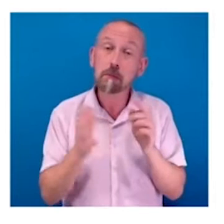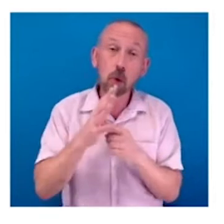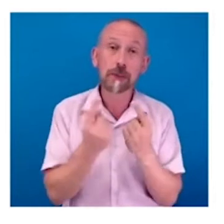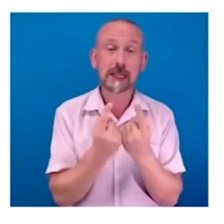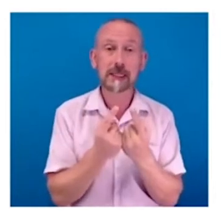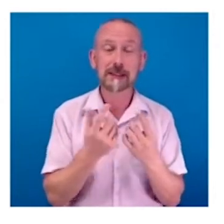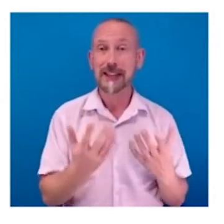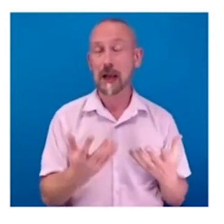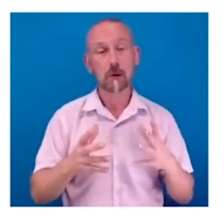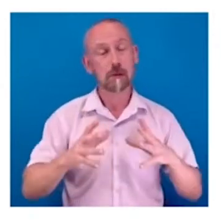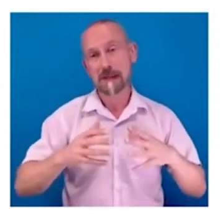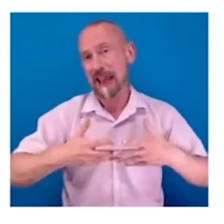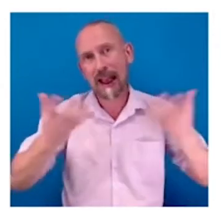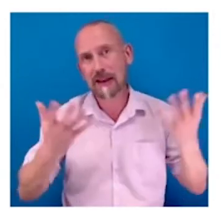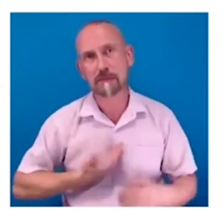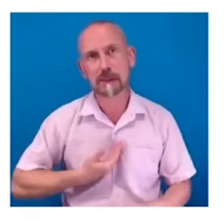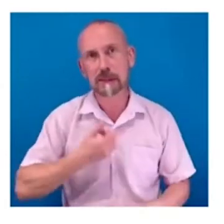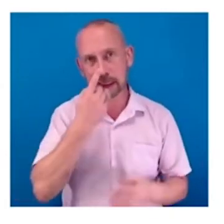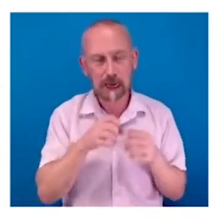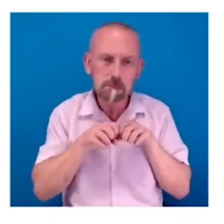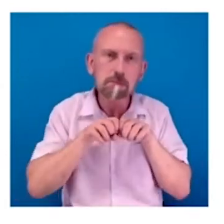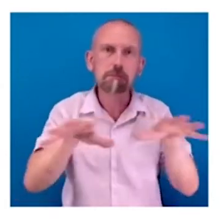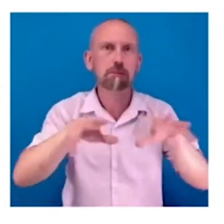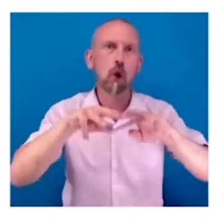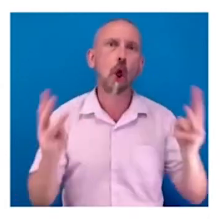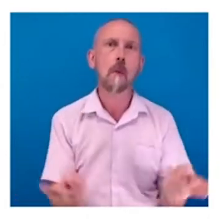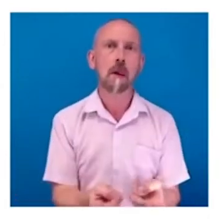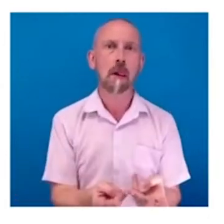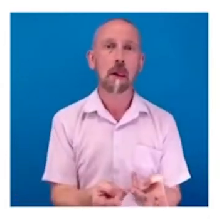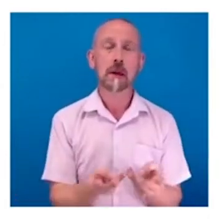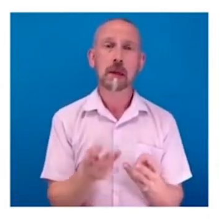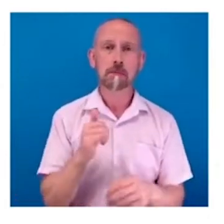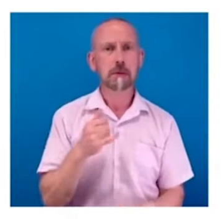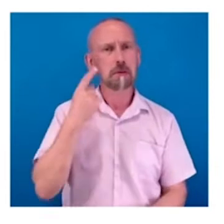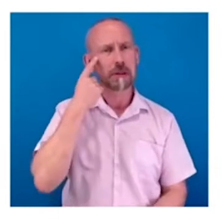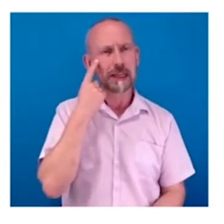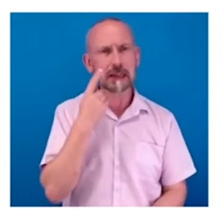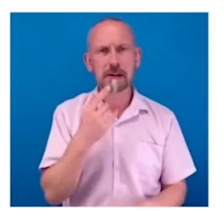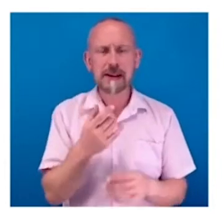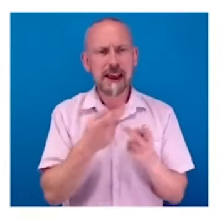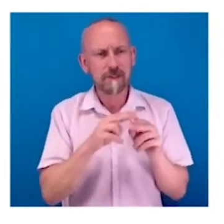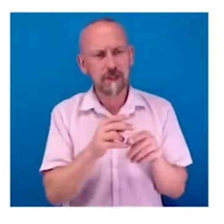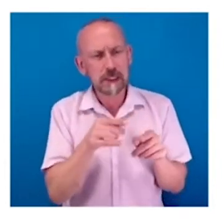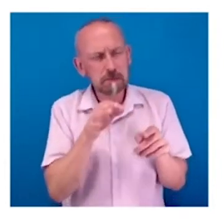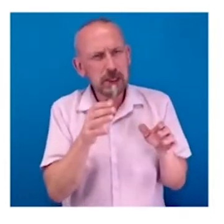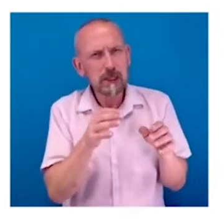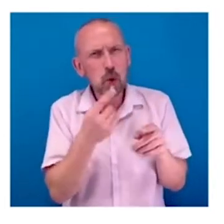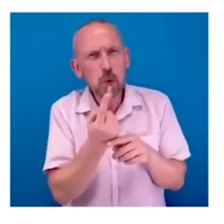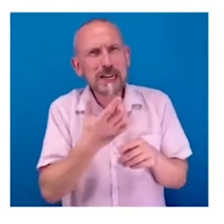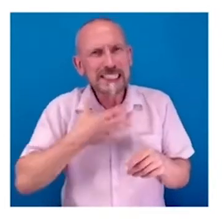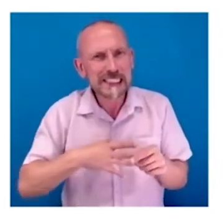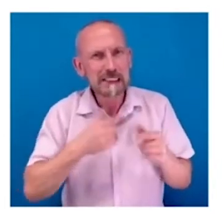though maybe it's a relatively small percentage of a population that has a particular special need, when you can address a business